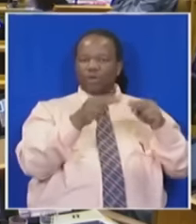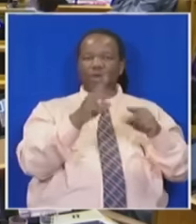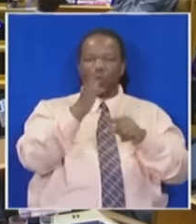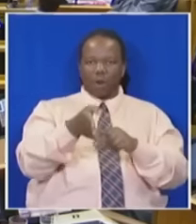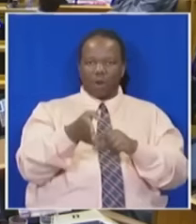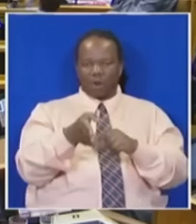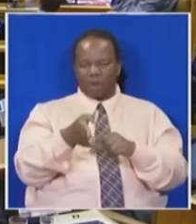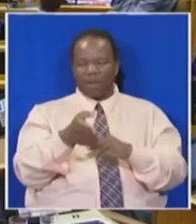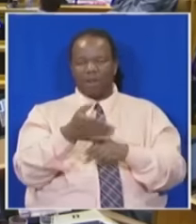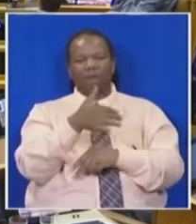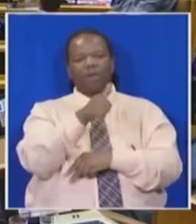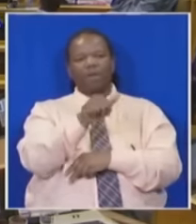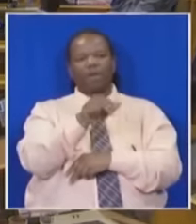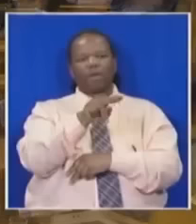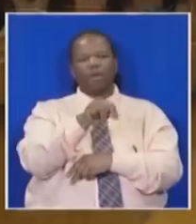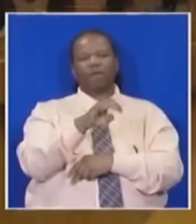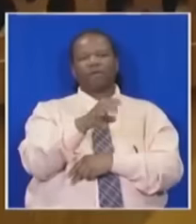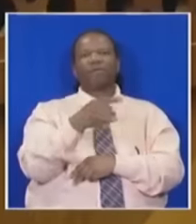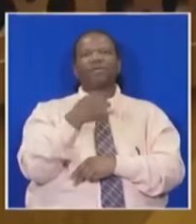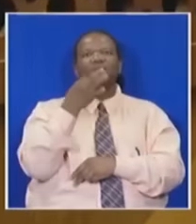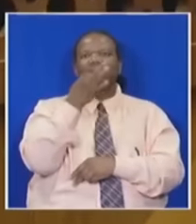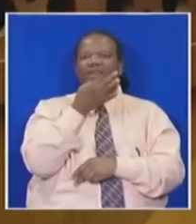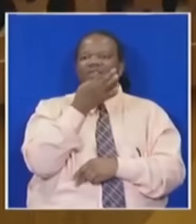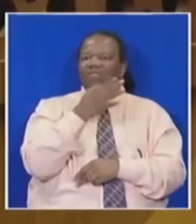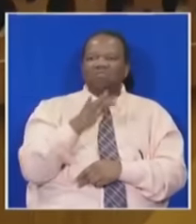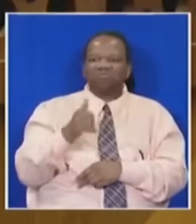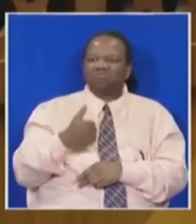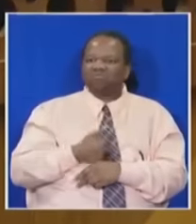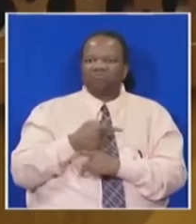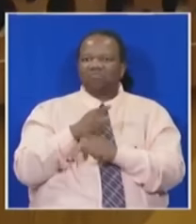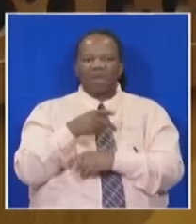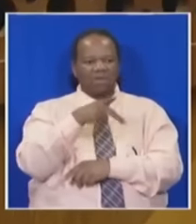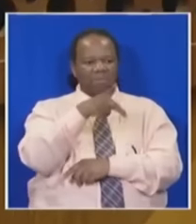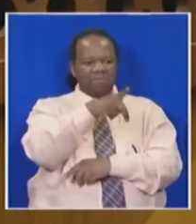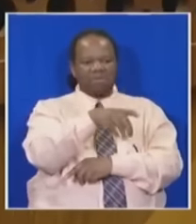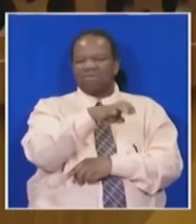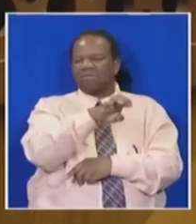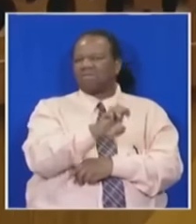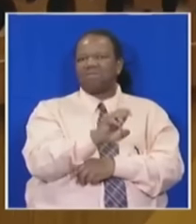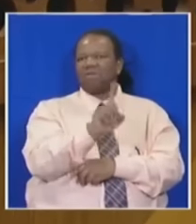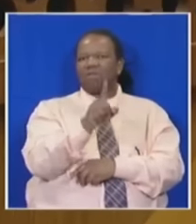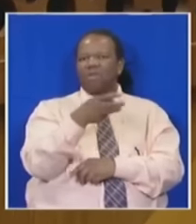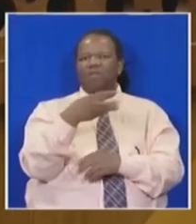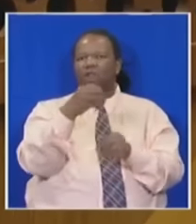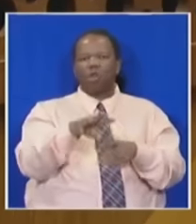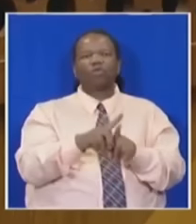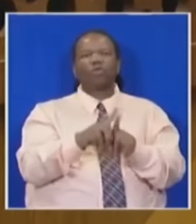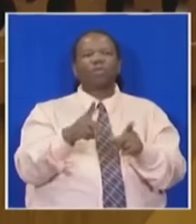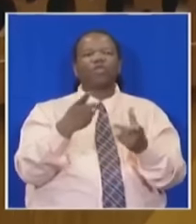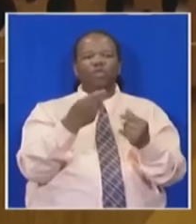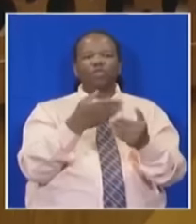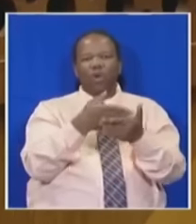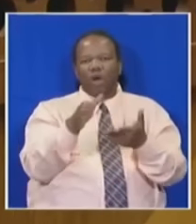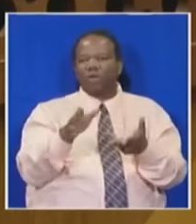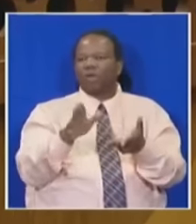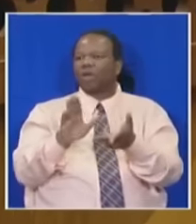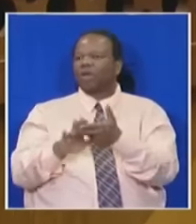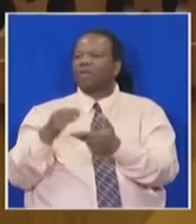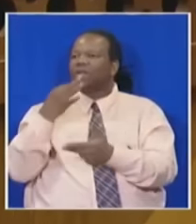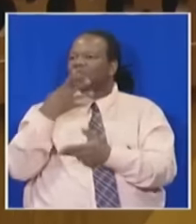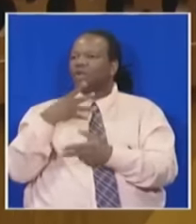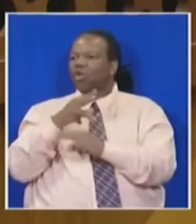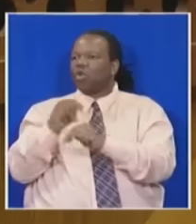The ANC said they could never lose Nelson Mandela Bay, and they did. They said they could never lose Tshwane,